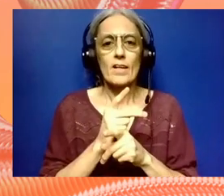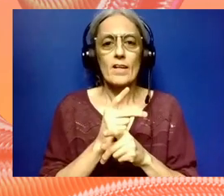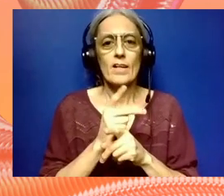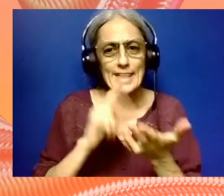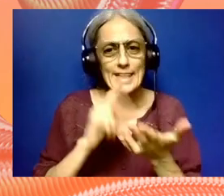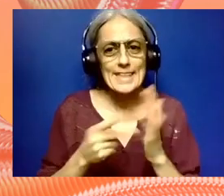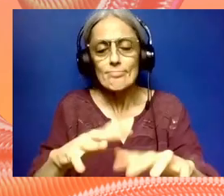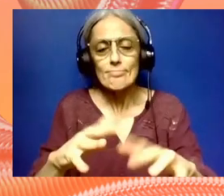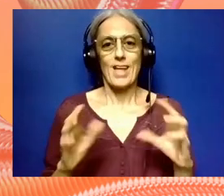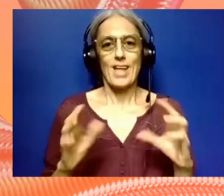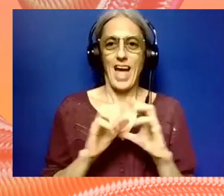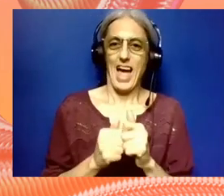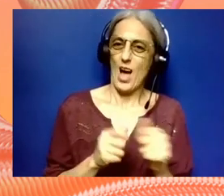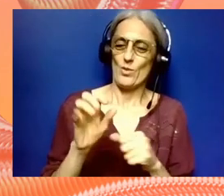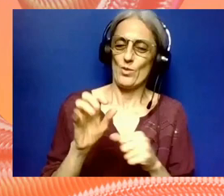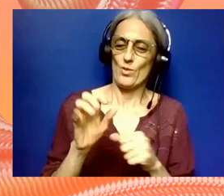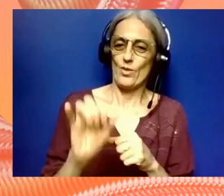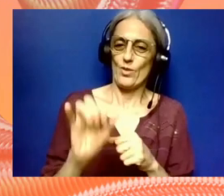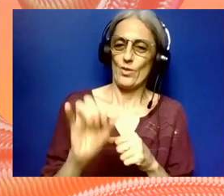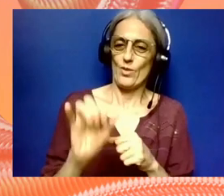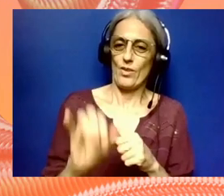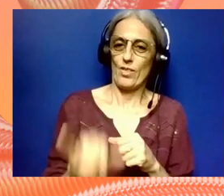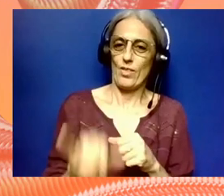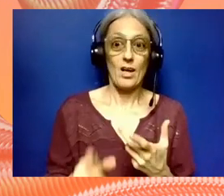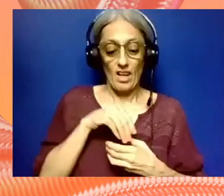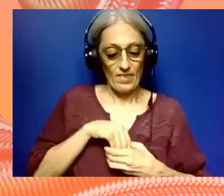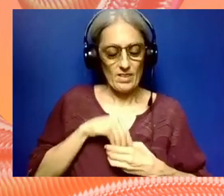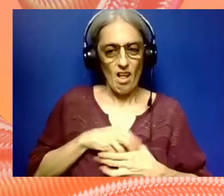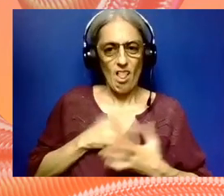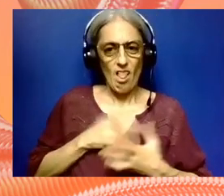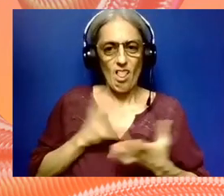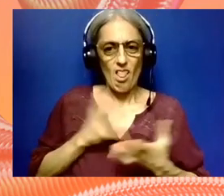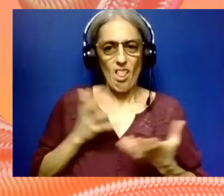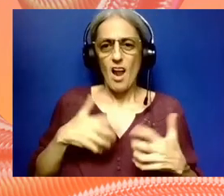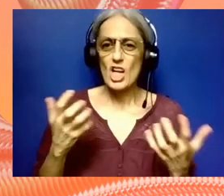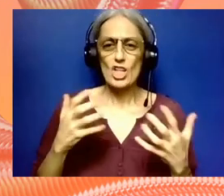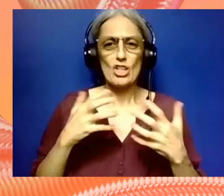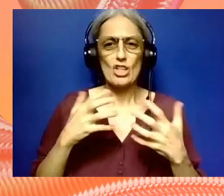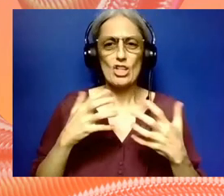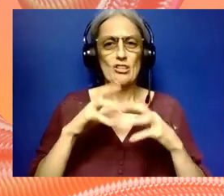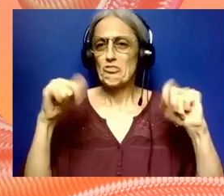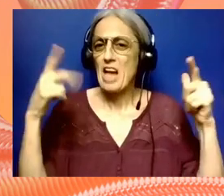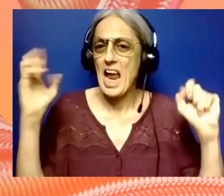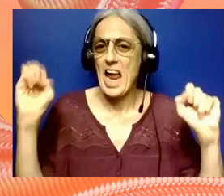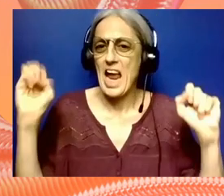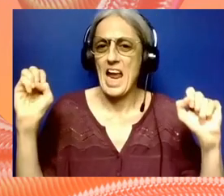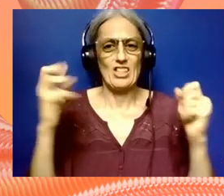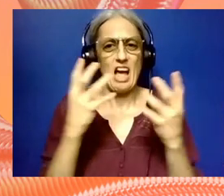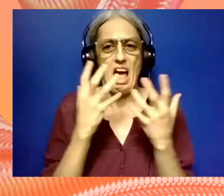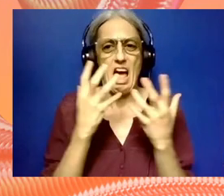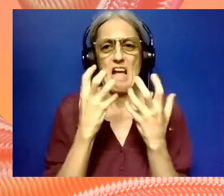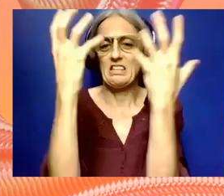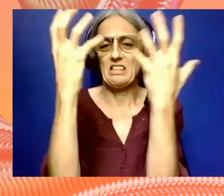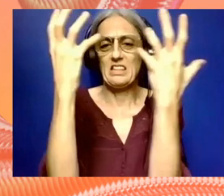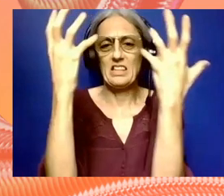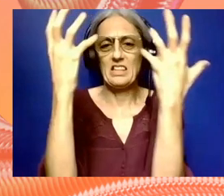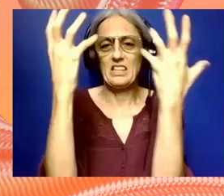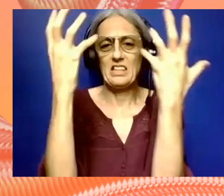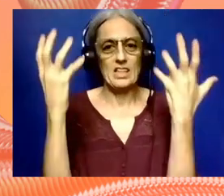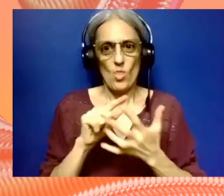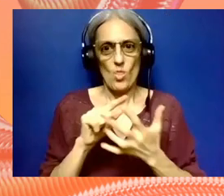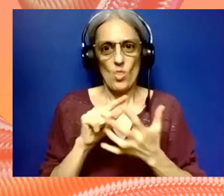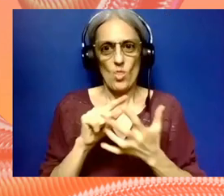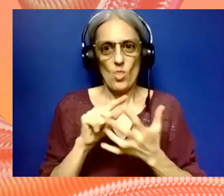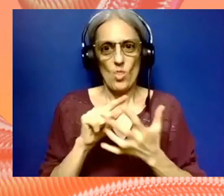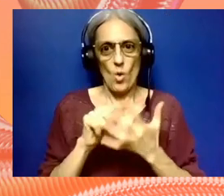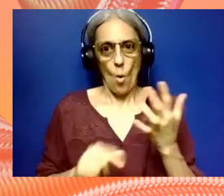and I have so much rage and I have so much hostility, and it has done so much damage in my own life. And I'm trying to